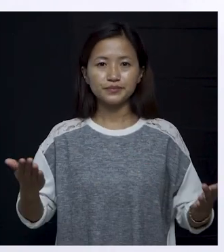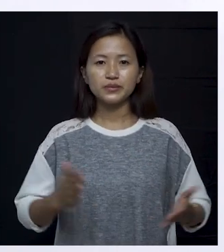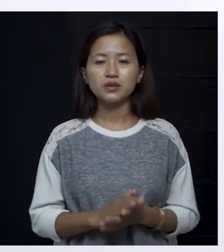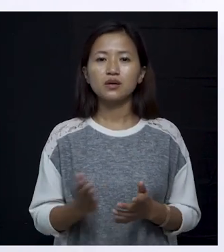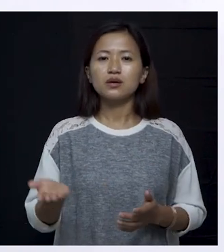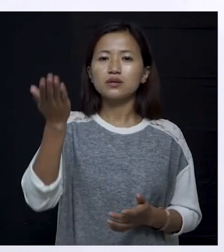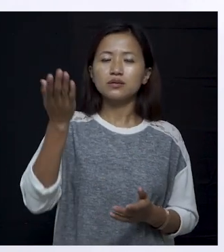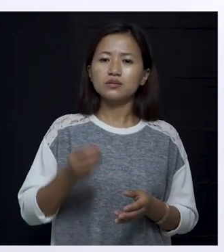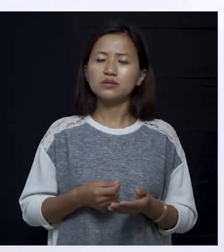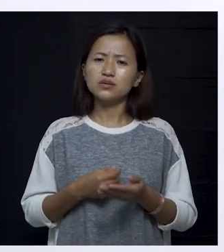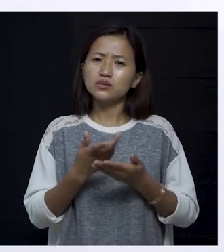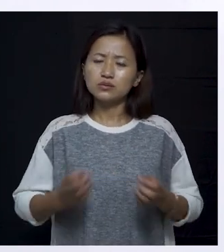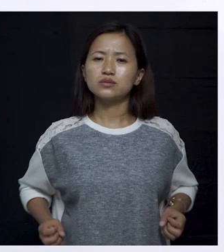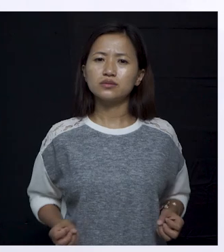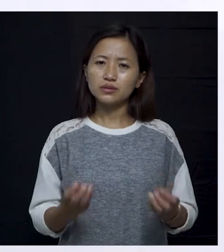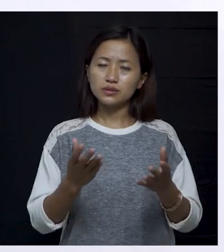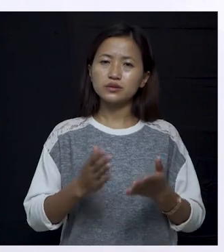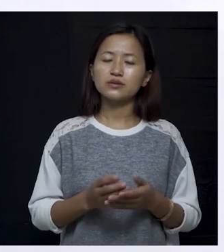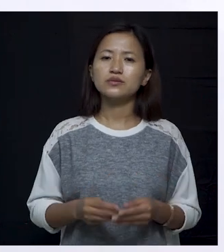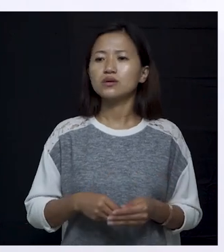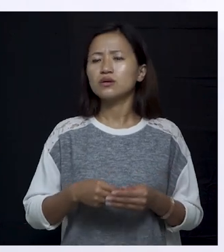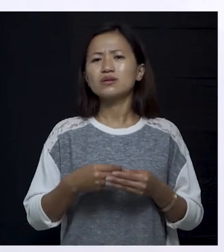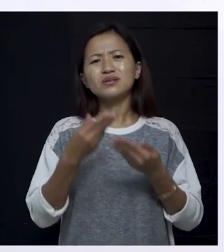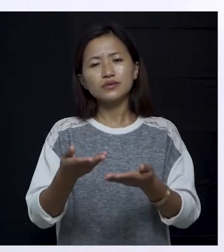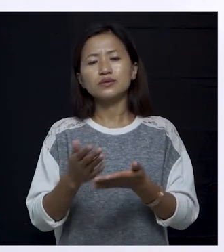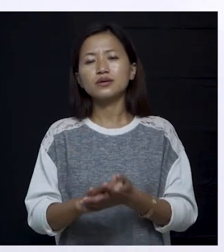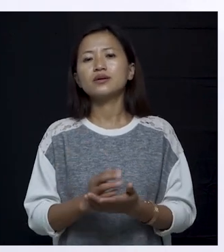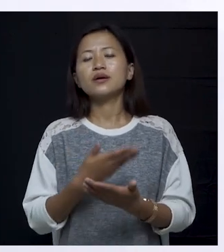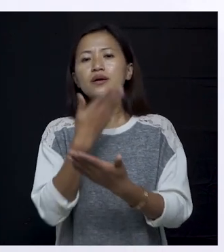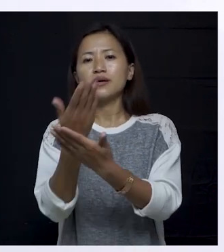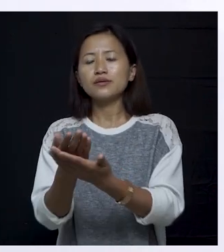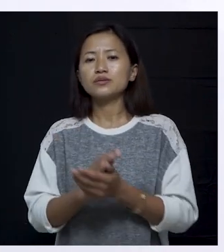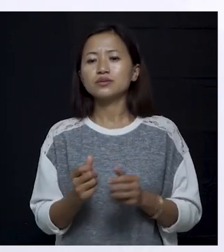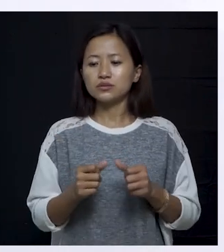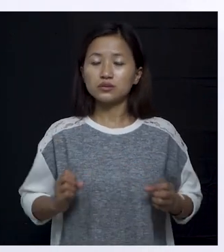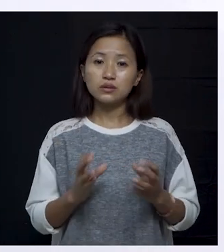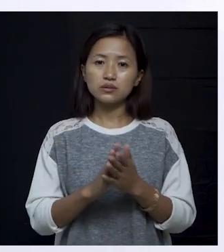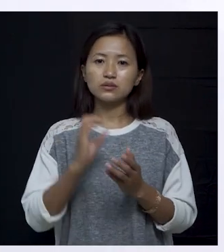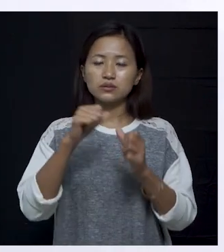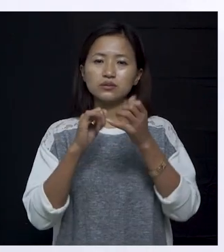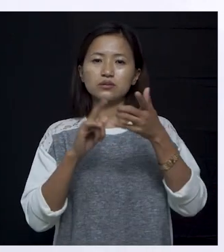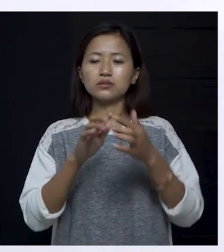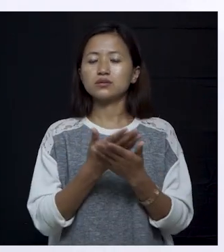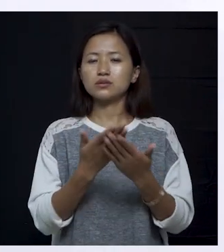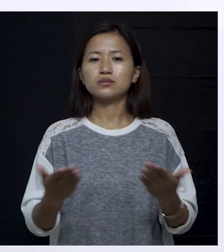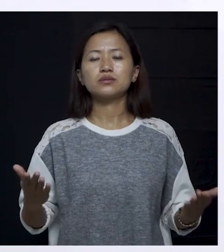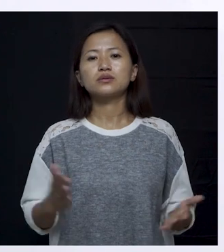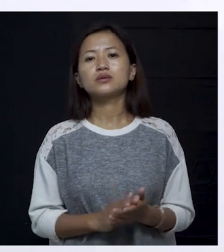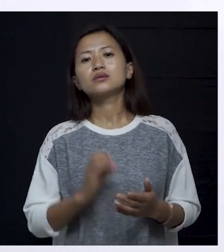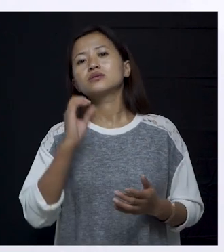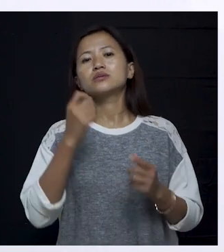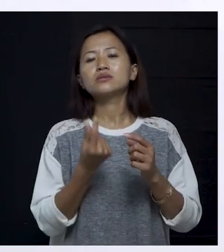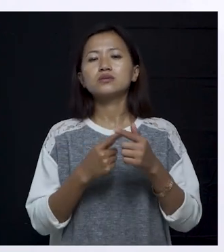court can issue this writ to a lower court to hand over the issue or the case to them, because the upper